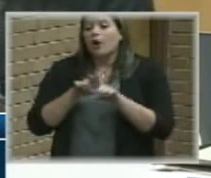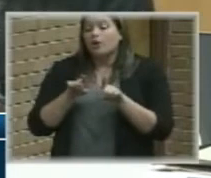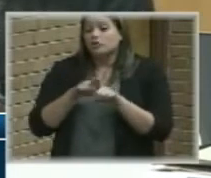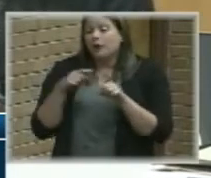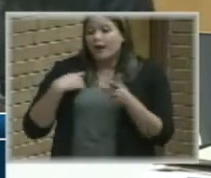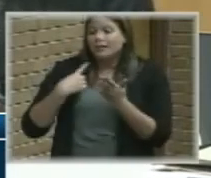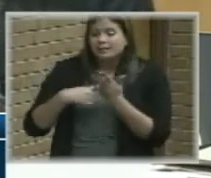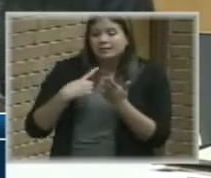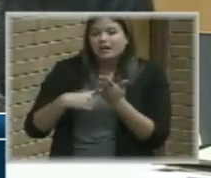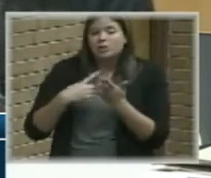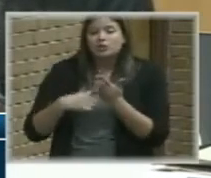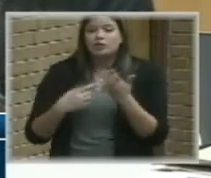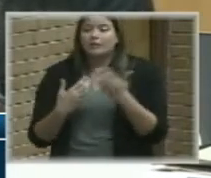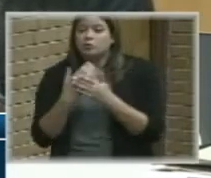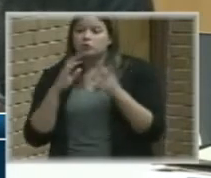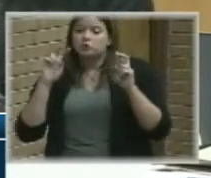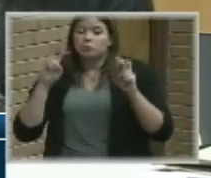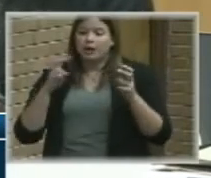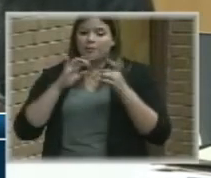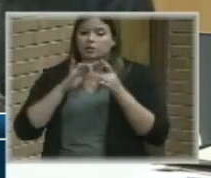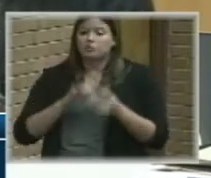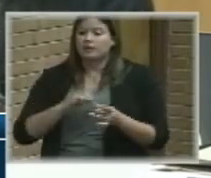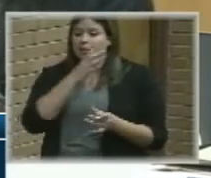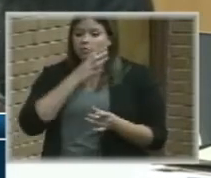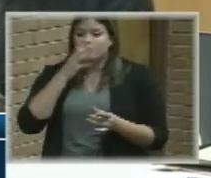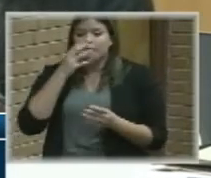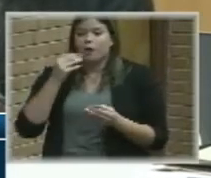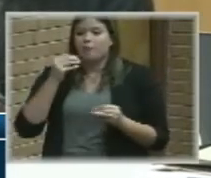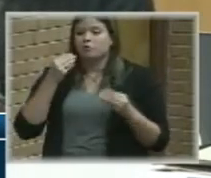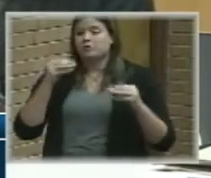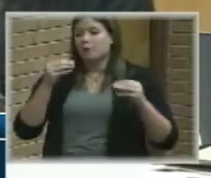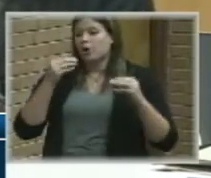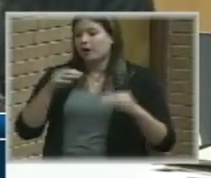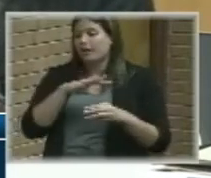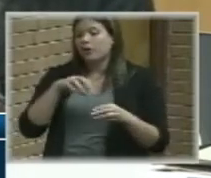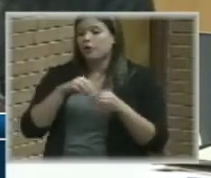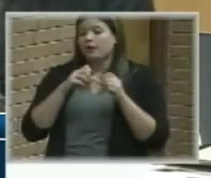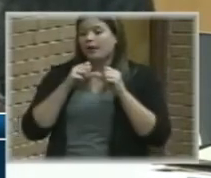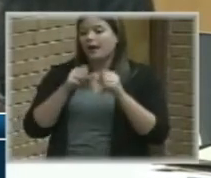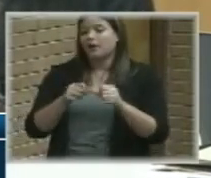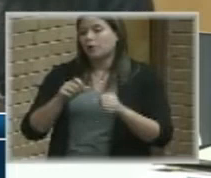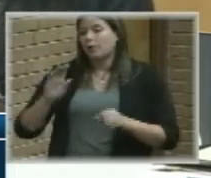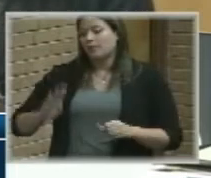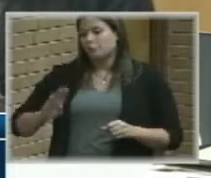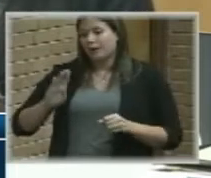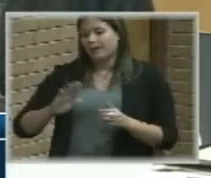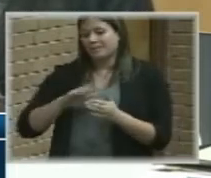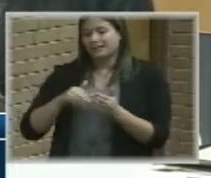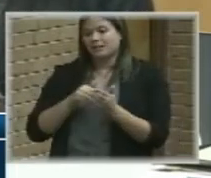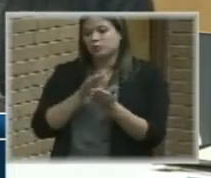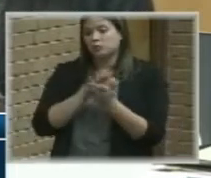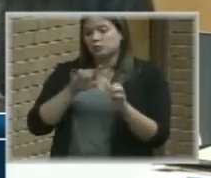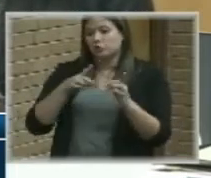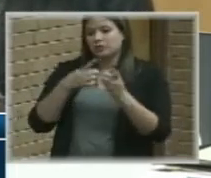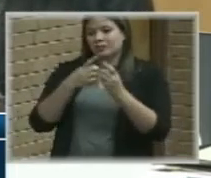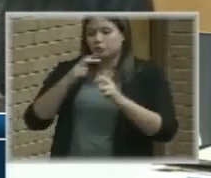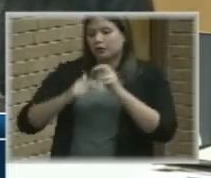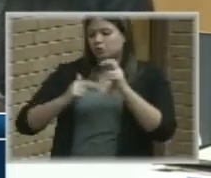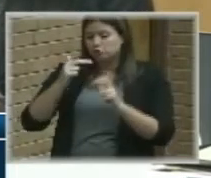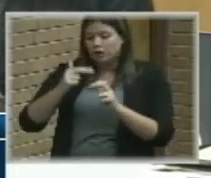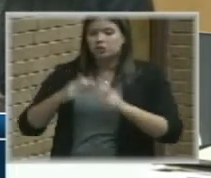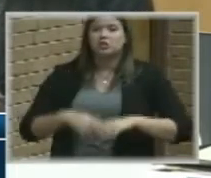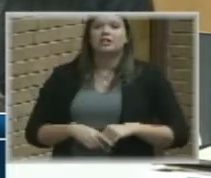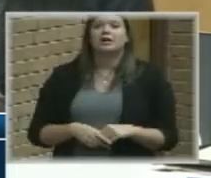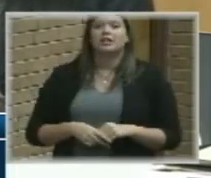of numerous topics related to the farmers market, including ongoing Brighton Central School District construction,